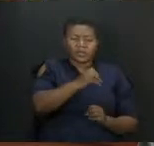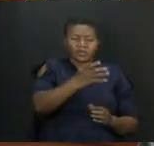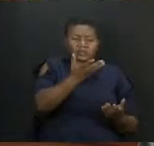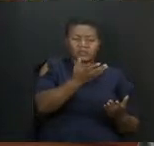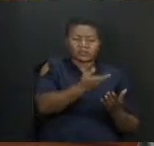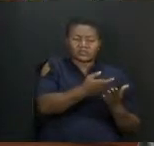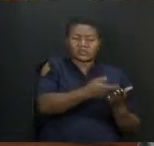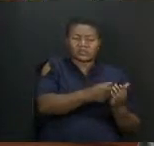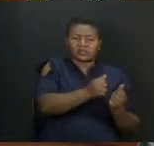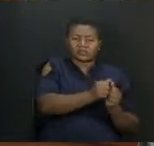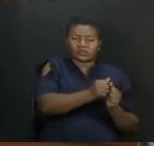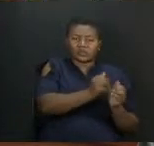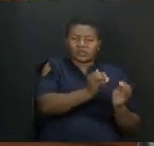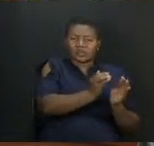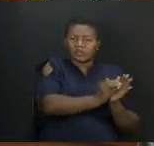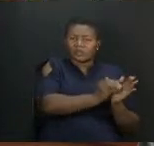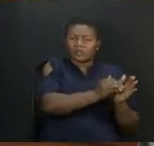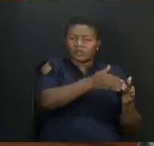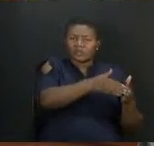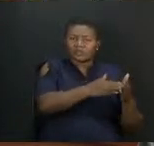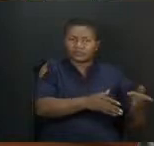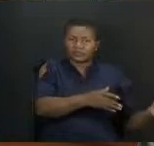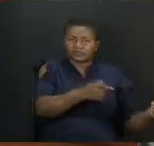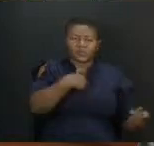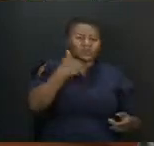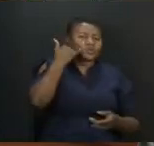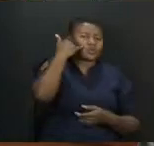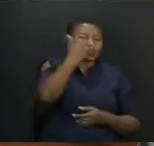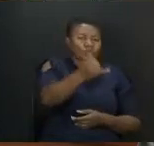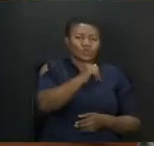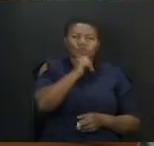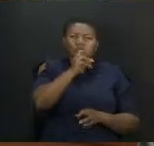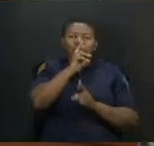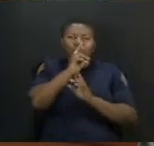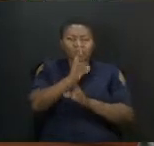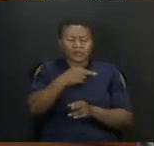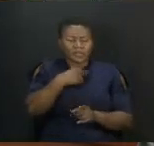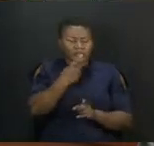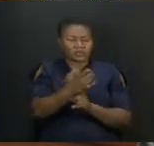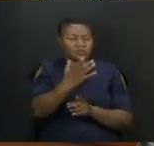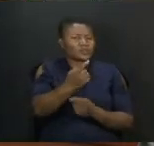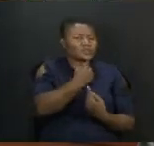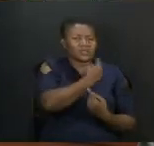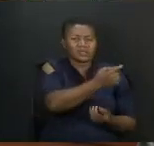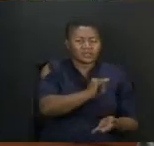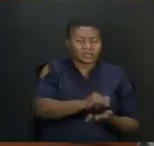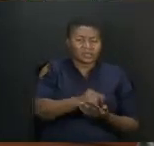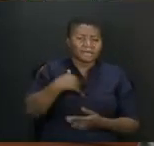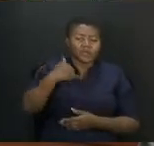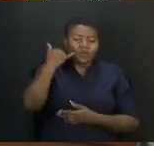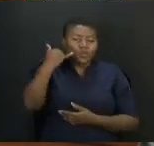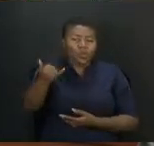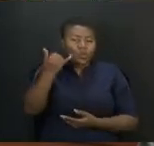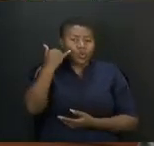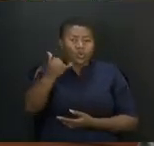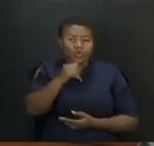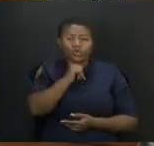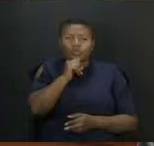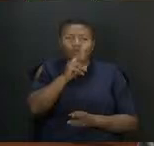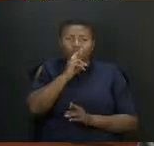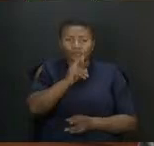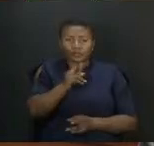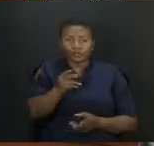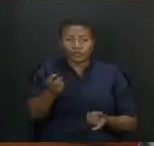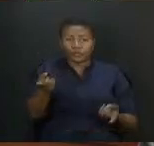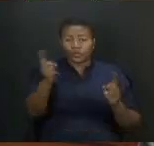you. But he couldn't answer the call. That's all that I wanted to provide. Very well. That when the minister came and was about to